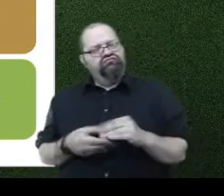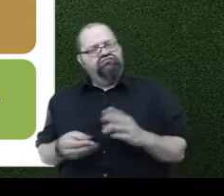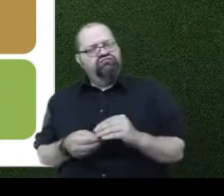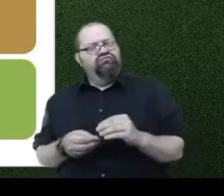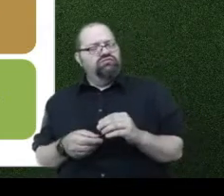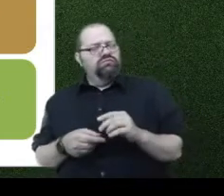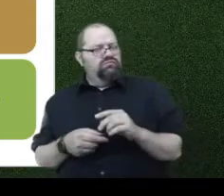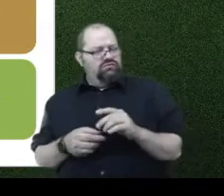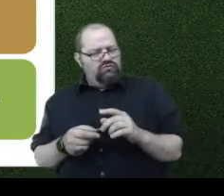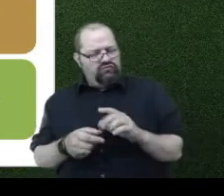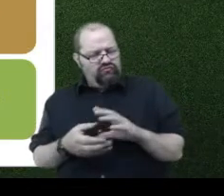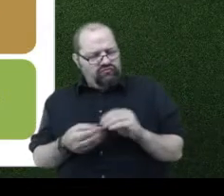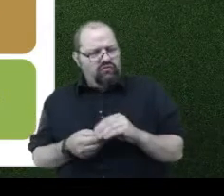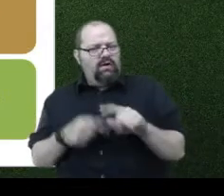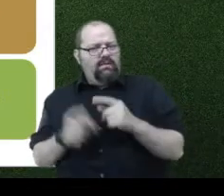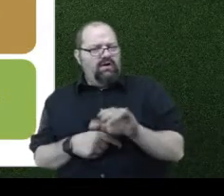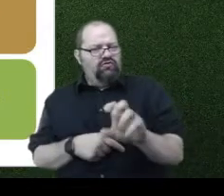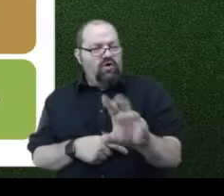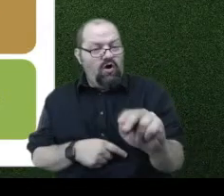you're studying.